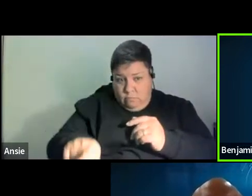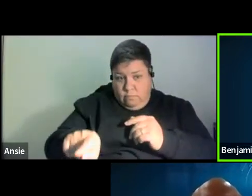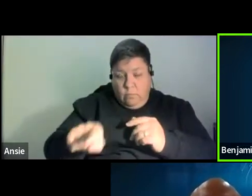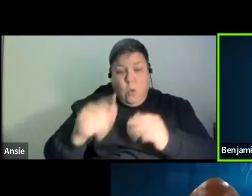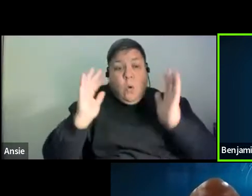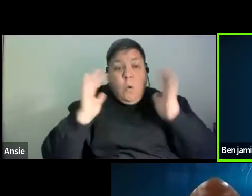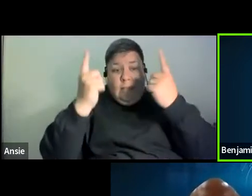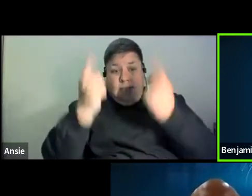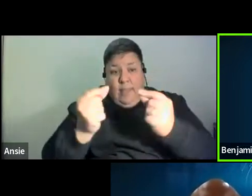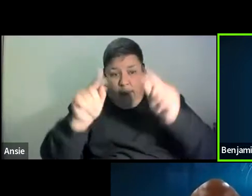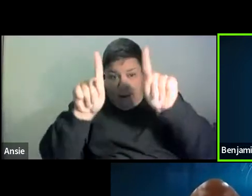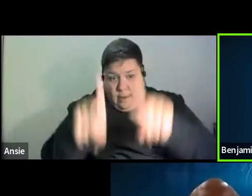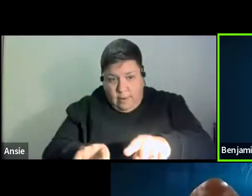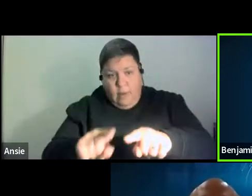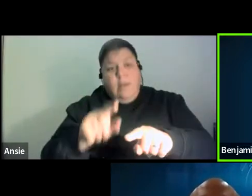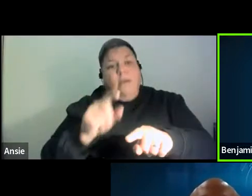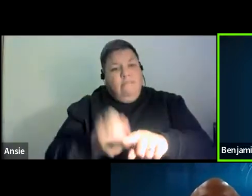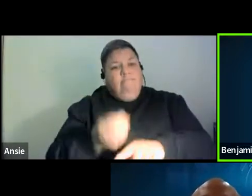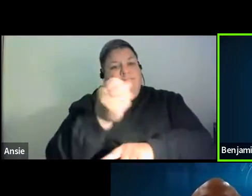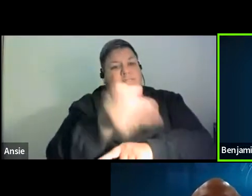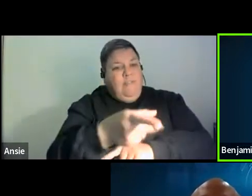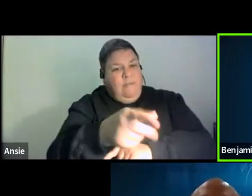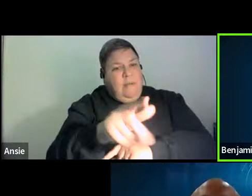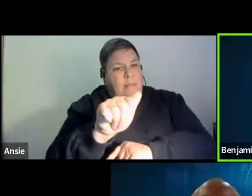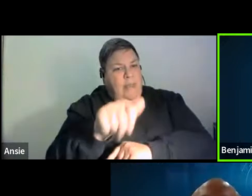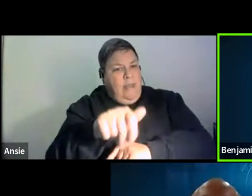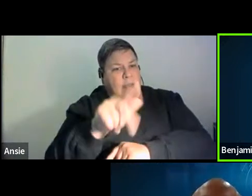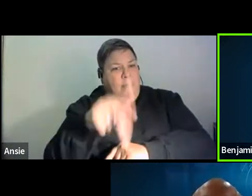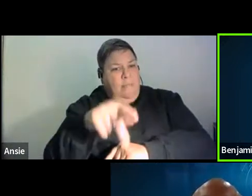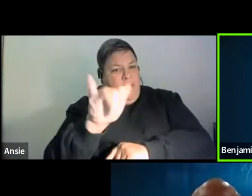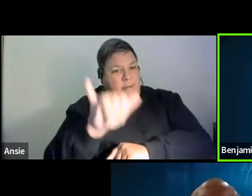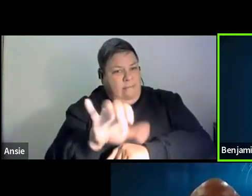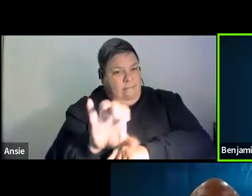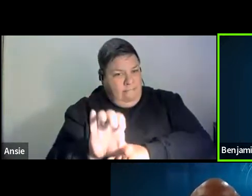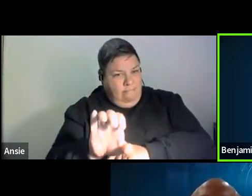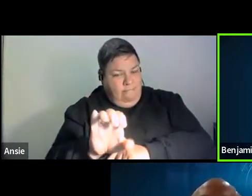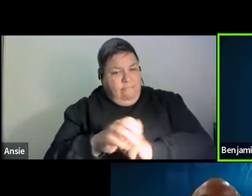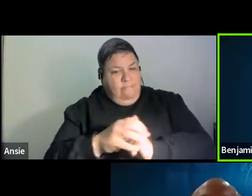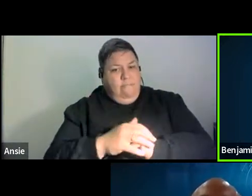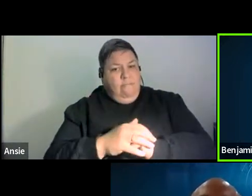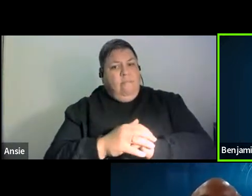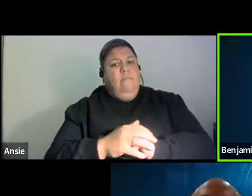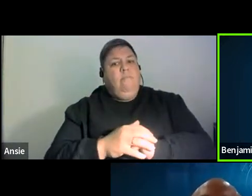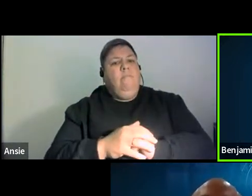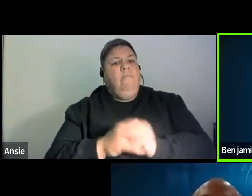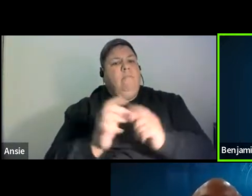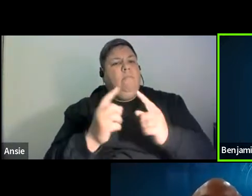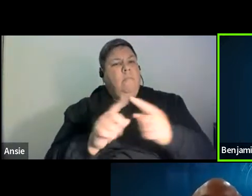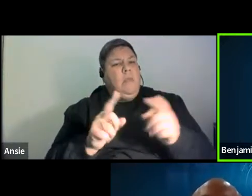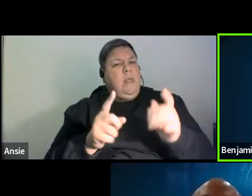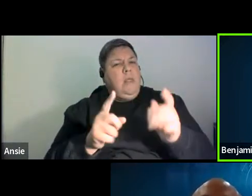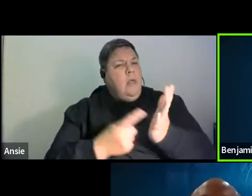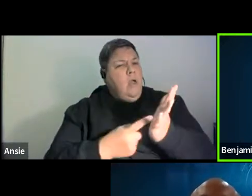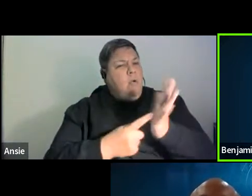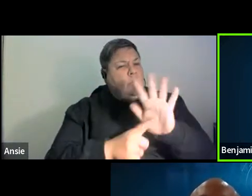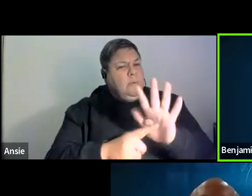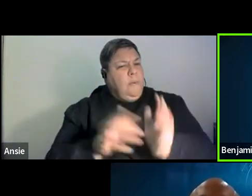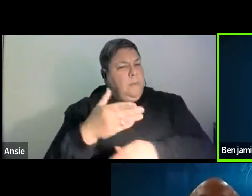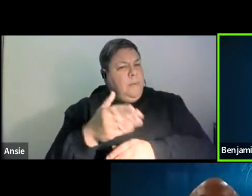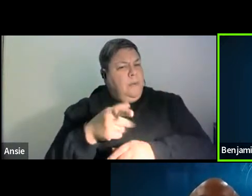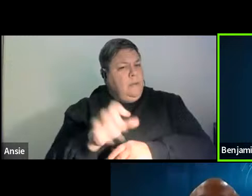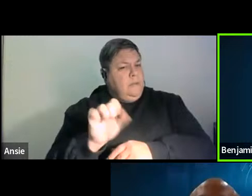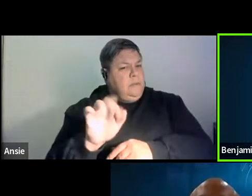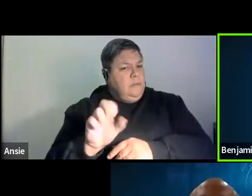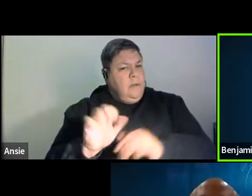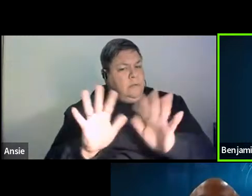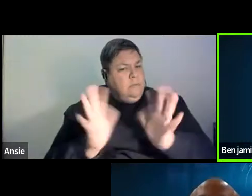cannot access the VAT profile on e-filing because there is no registered representative on the SARS system. However, as